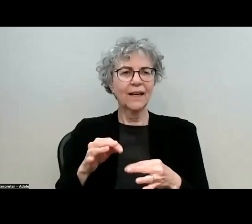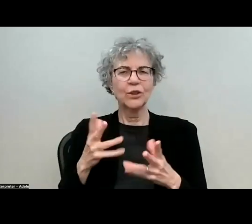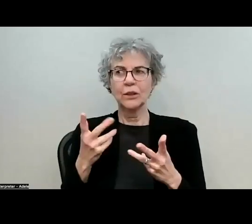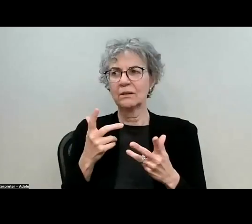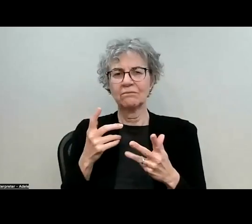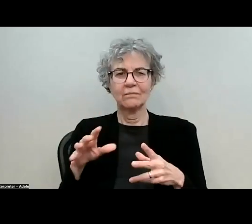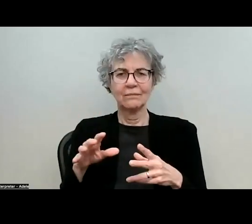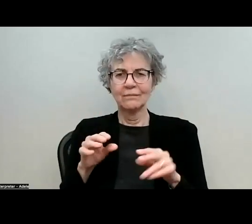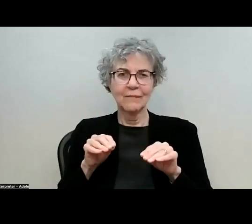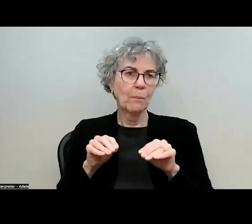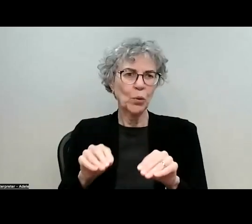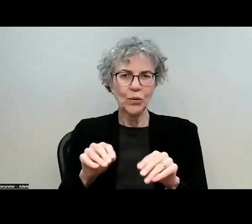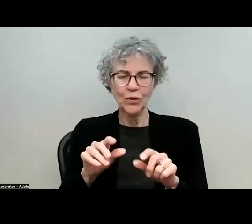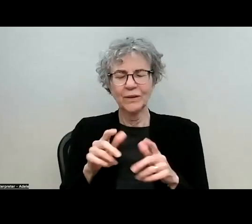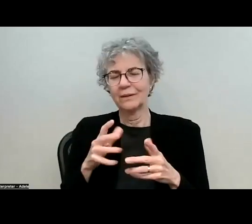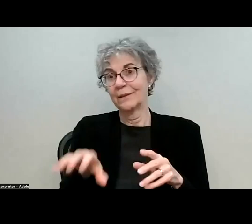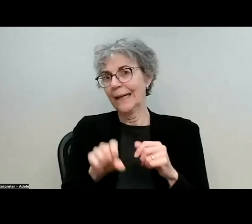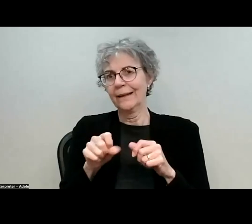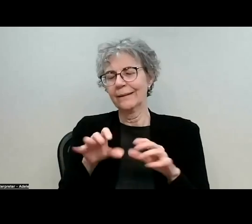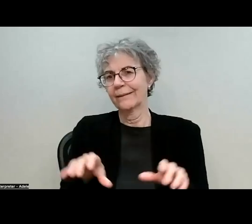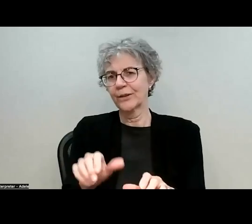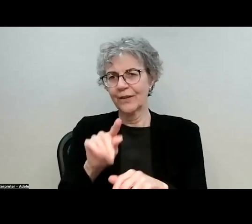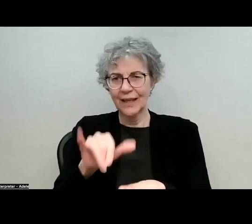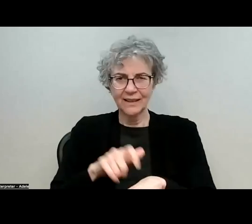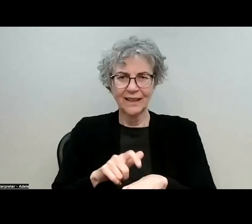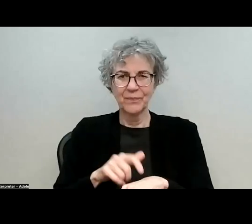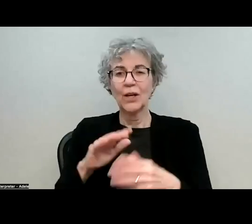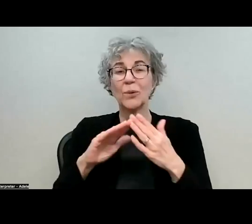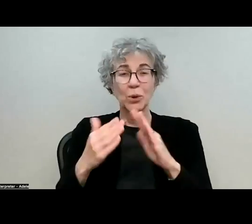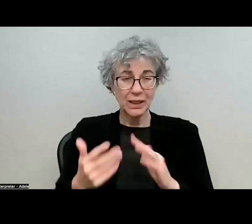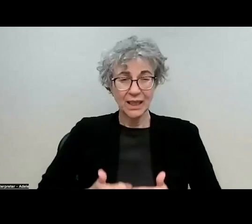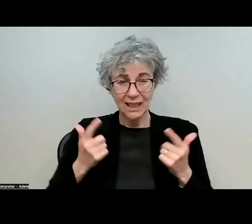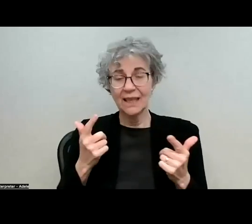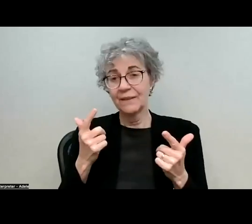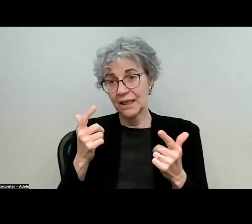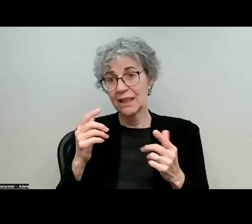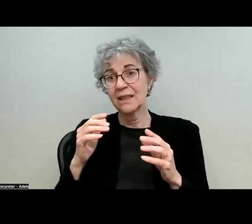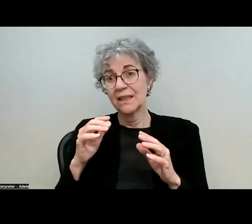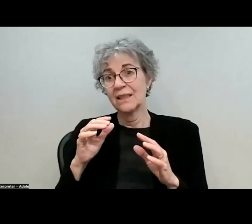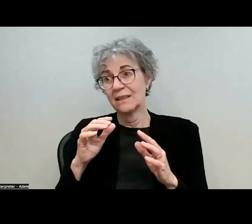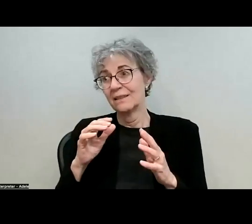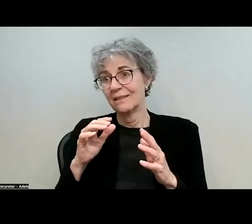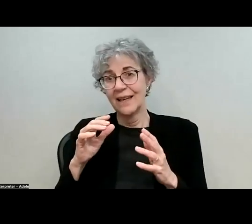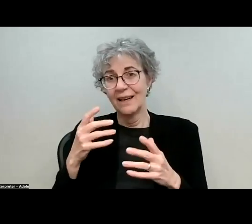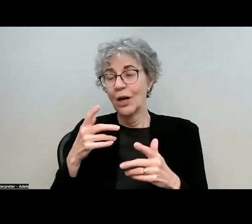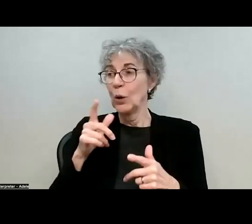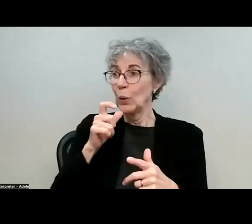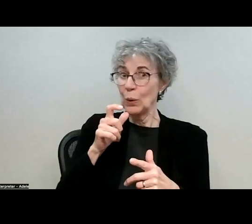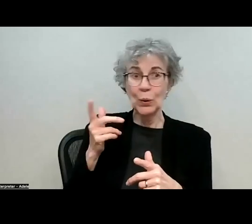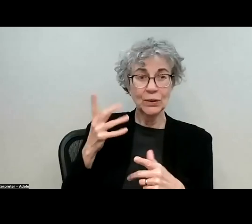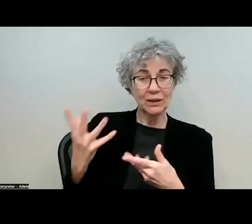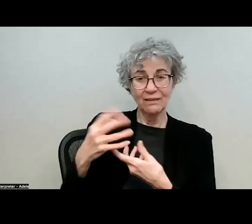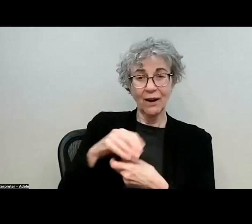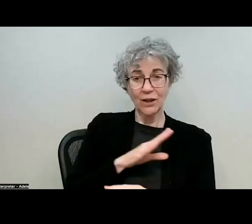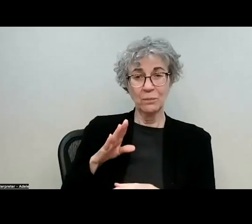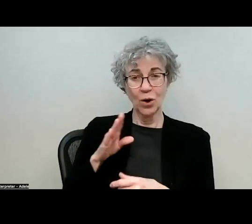you know, all of us in the Community Living Ontario movement are governed by volunteer boards of directors, and these can be heady and expensive things